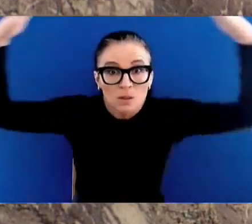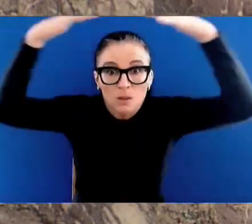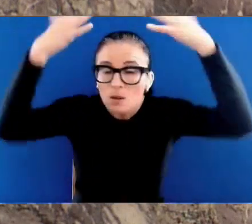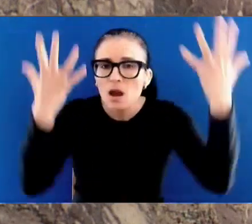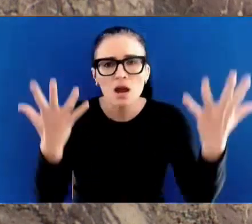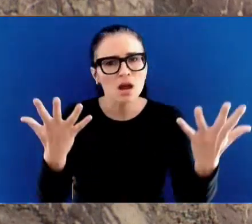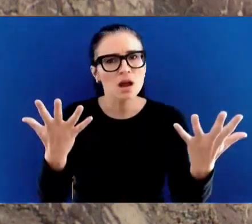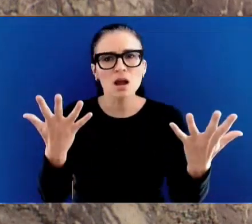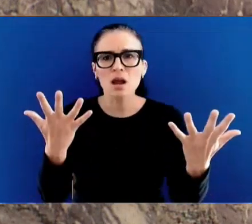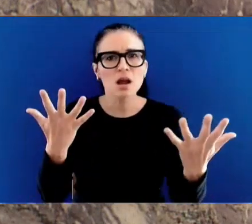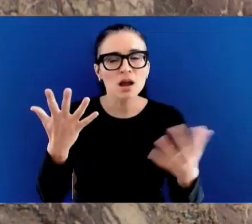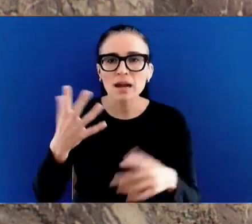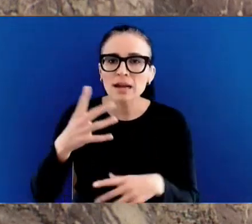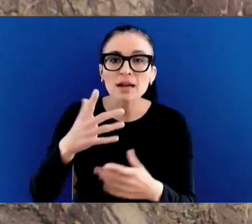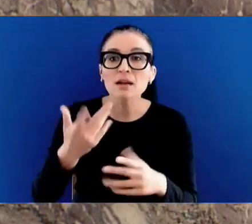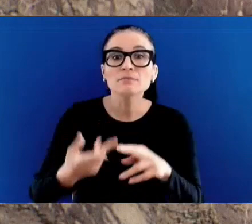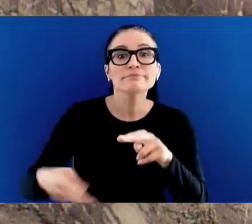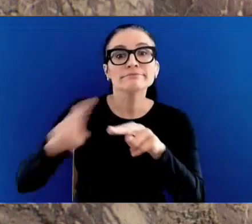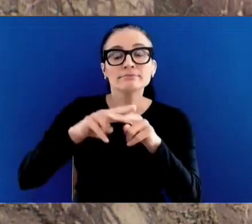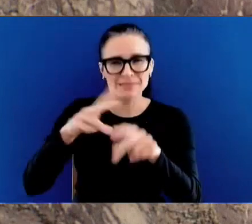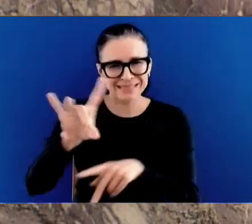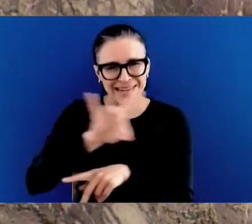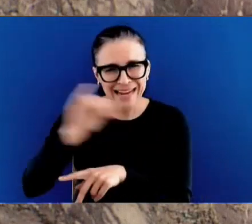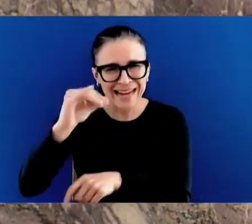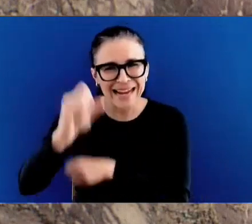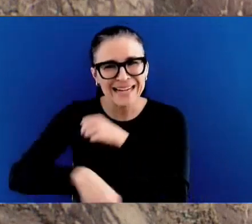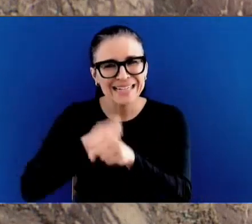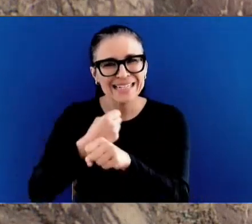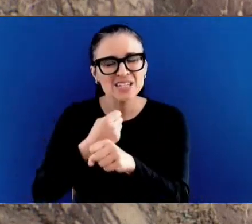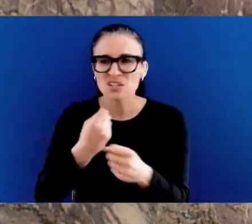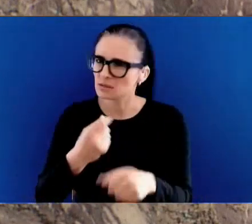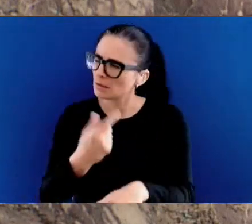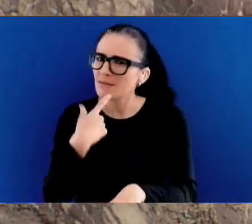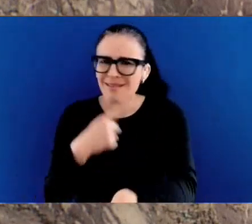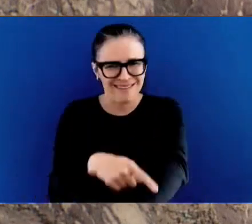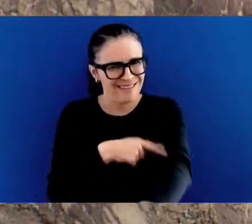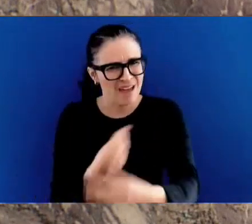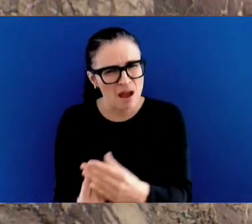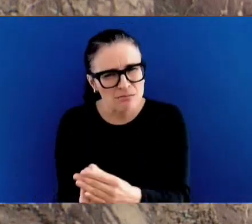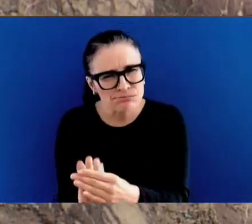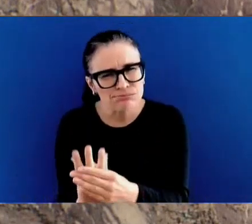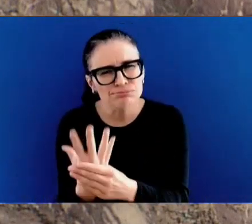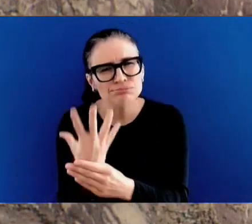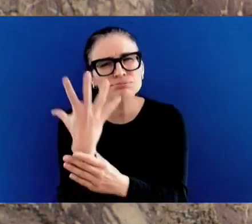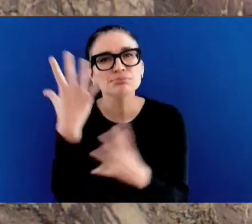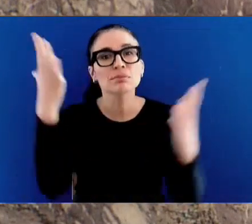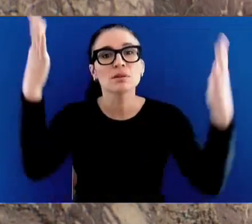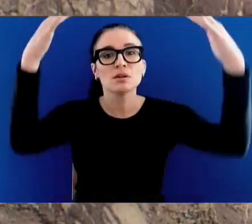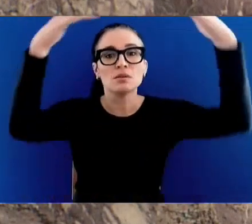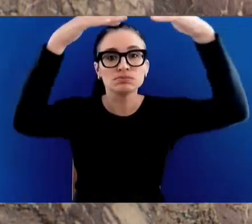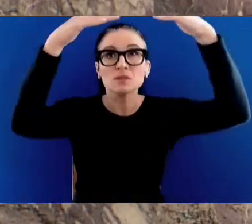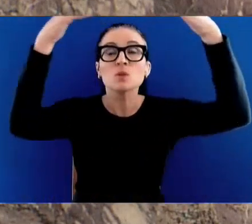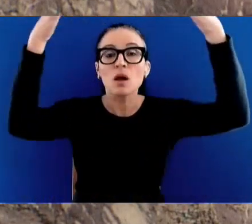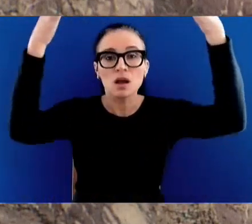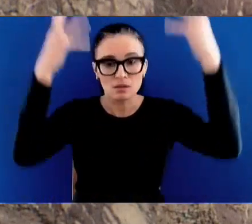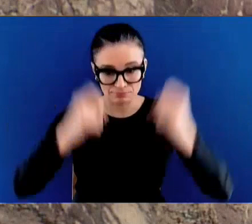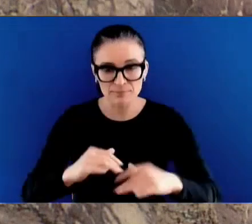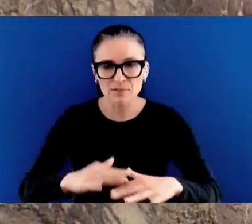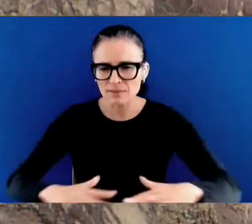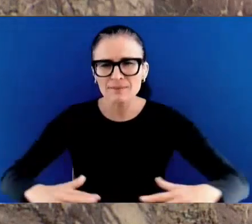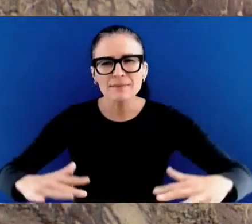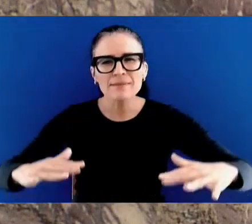in cooling our forests, our province. We ignore the major role forests play in providing regional and continental